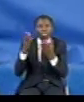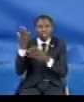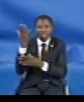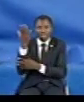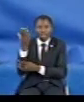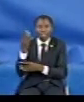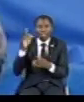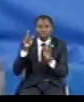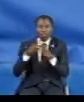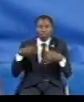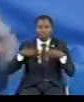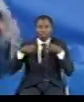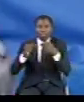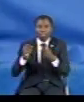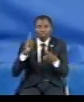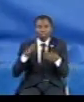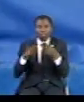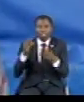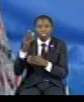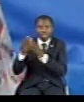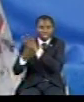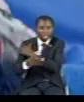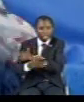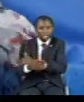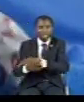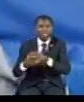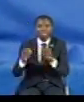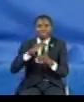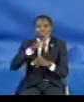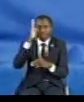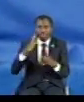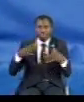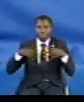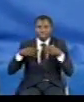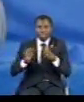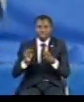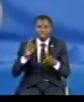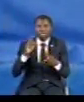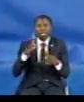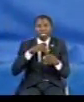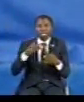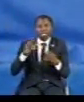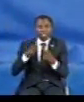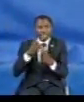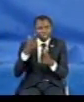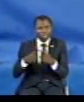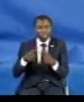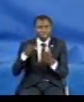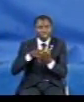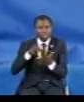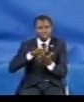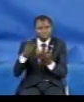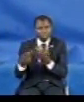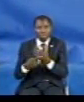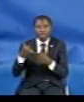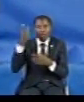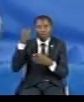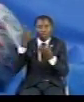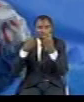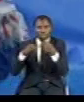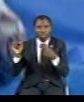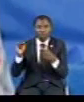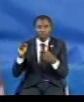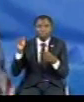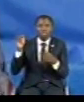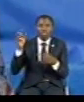not healed. And as this program have come in, our sister here have invited her from the village that she